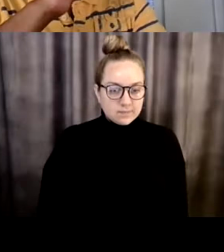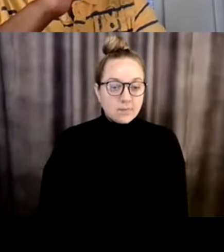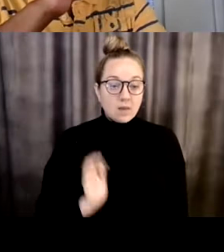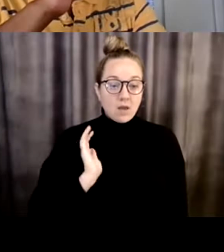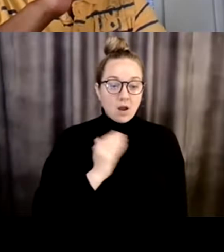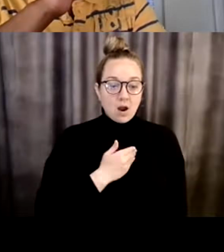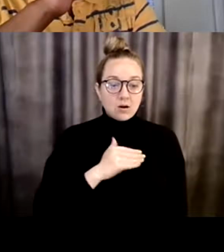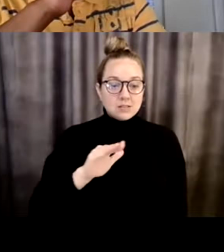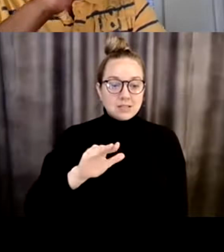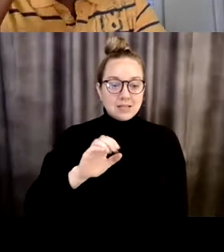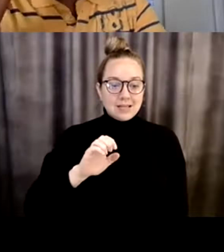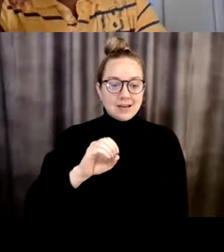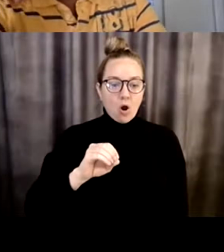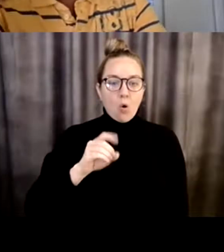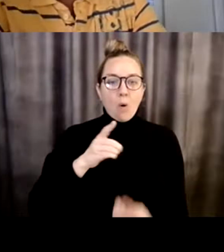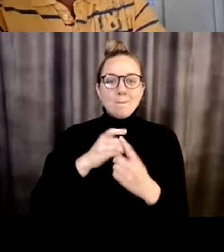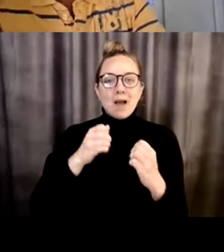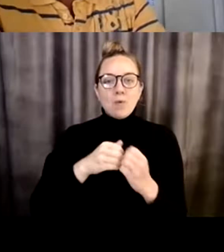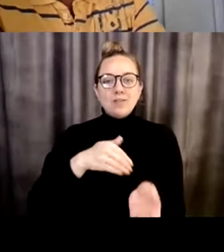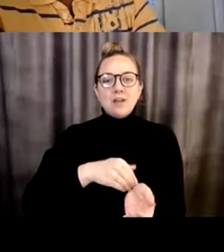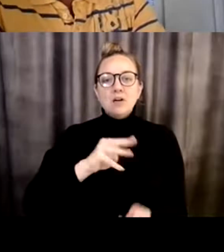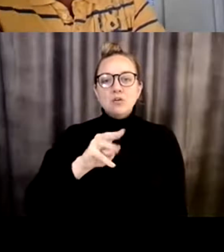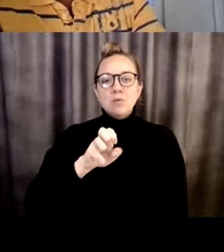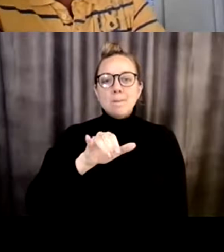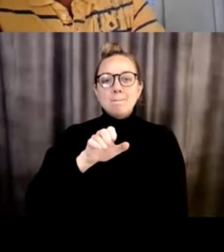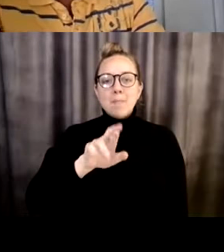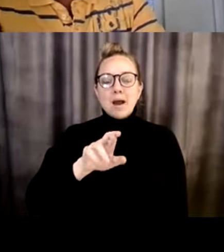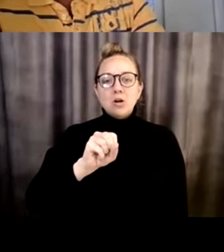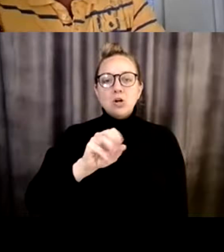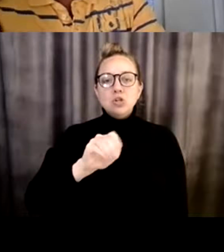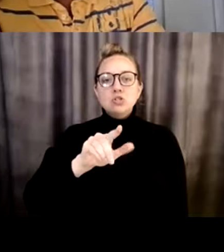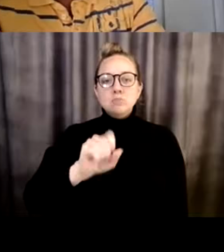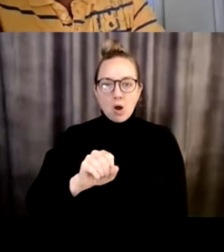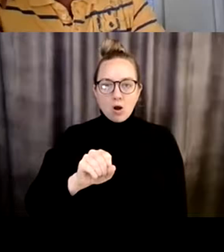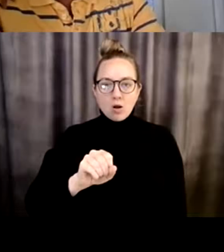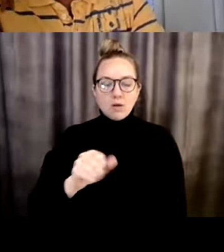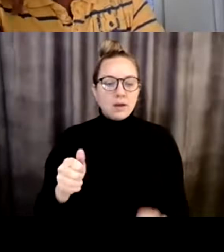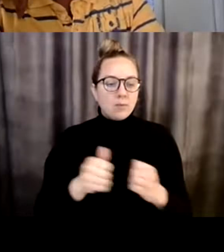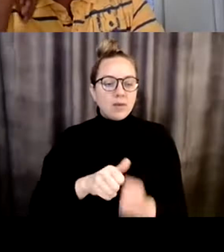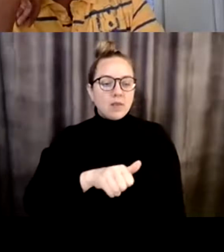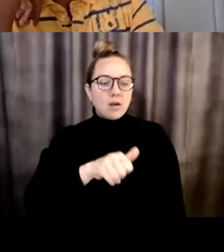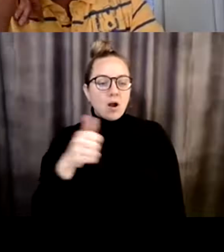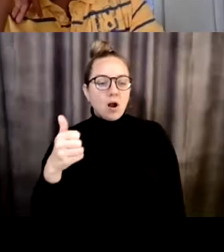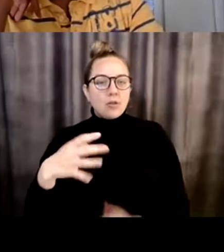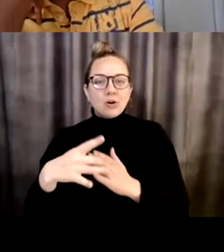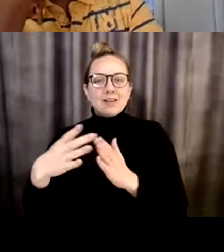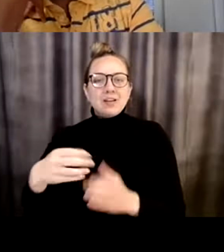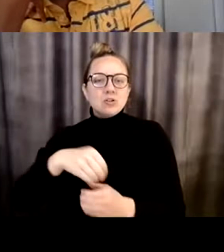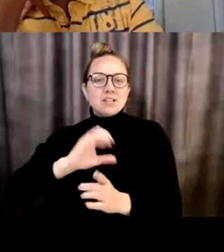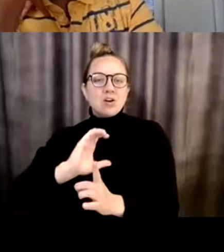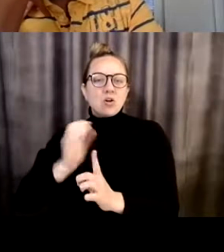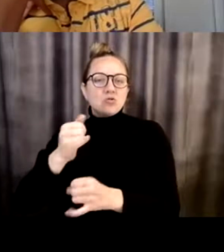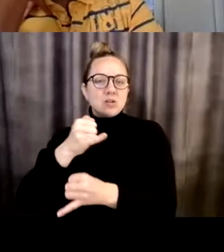Myers Small, with other leaders of cultural institutions, with the goal of looking at how